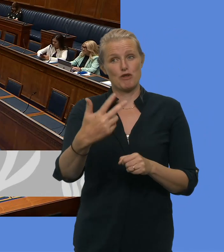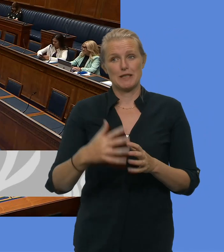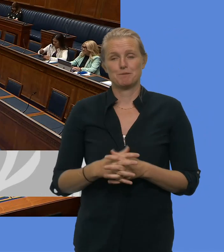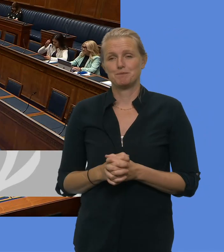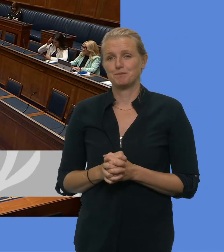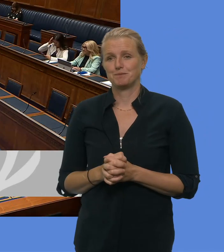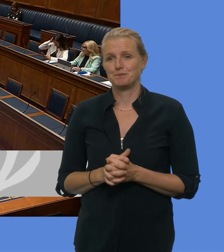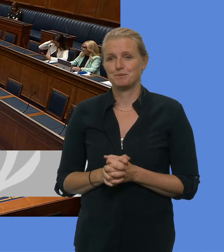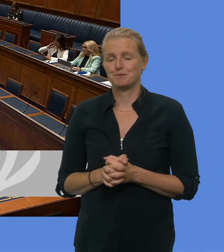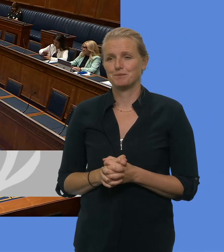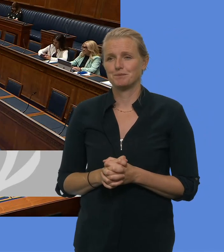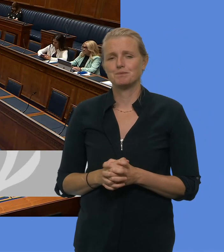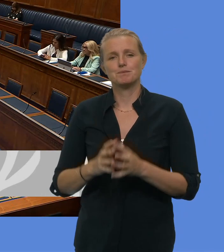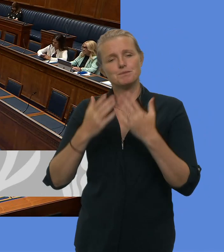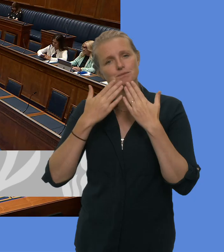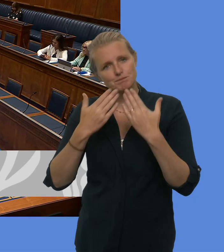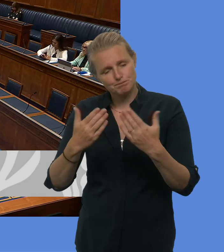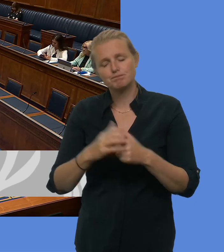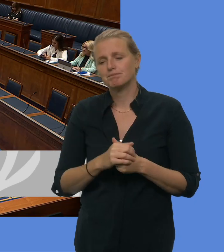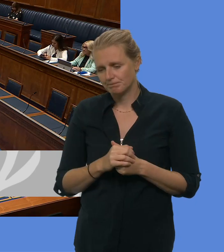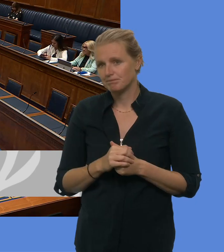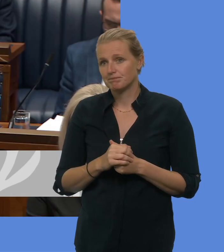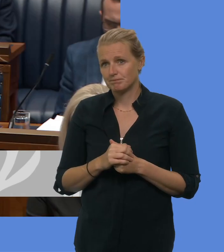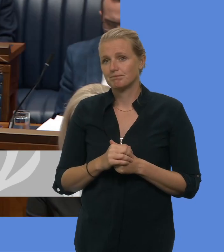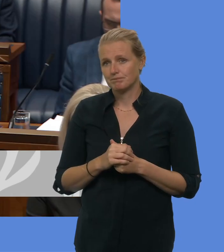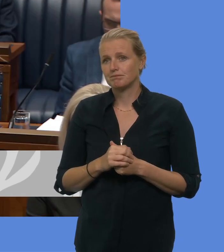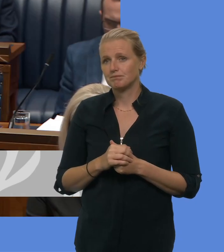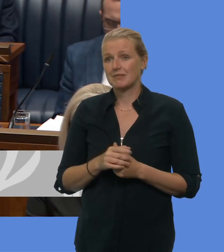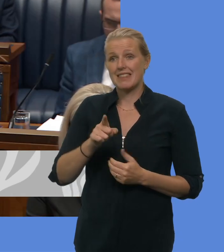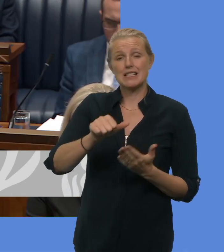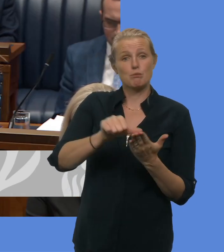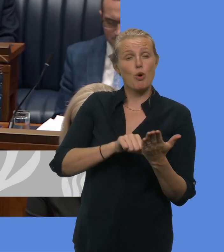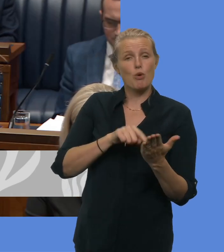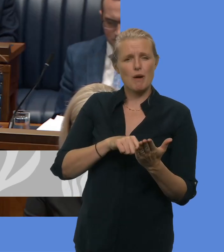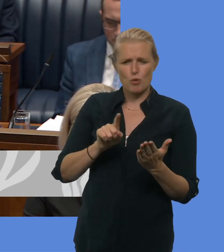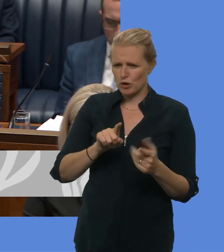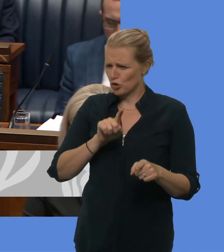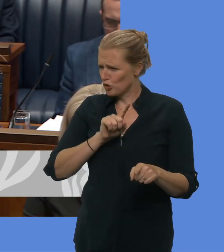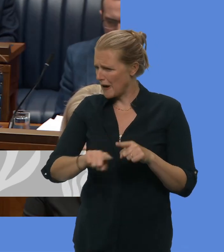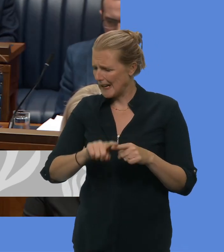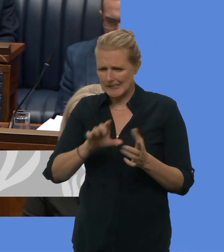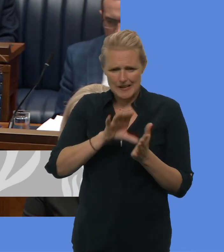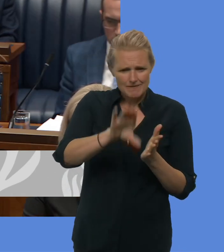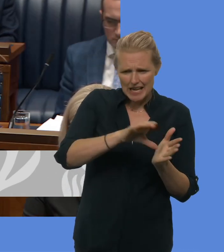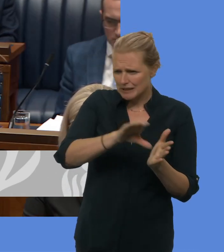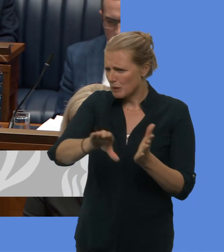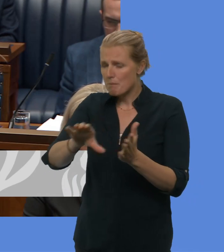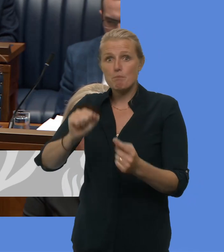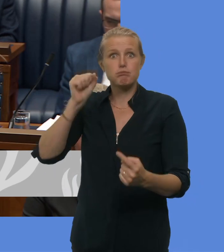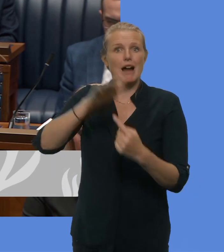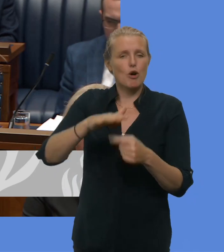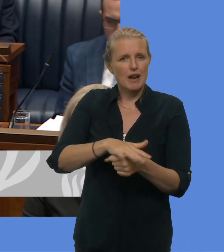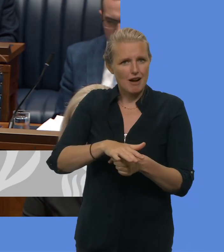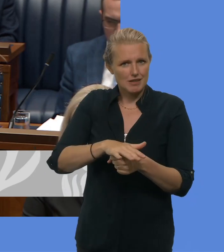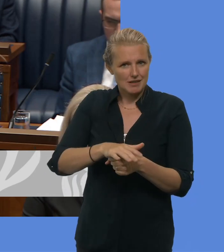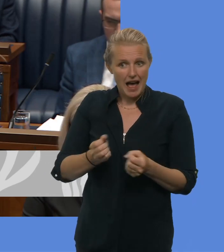Speaker. Thank you, Speaker. The purpose of this programme is to target investment in priority areas that will support and enhance delivery